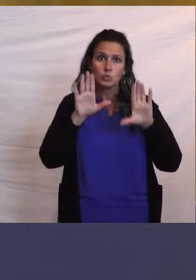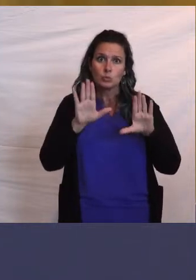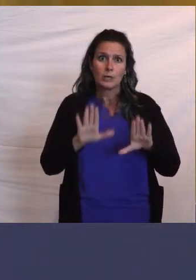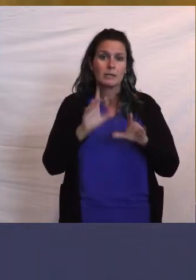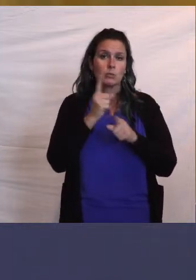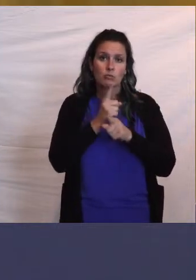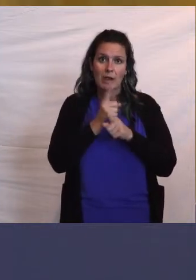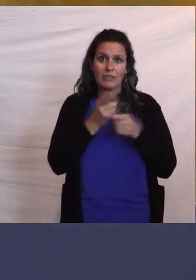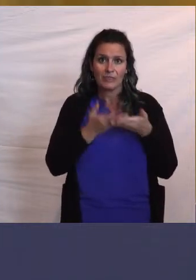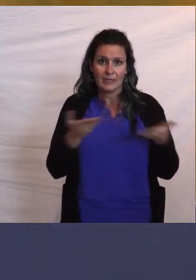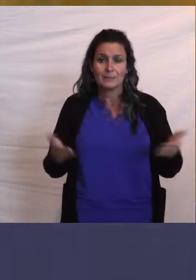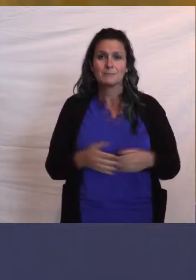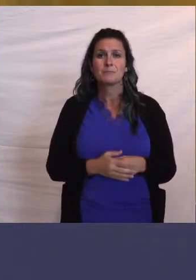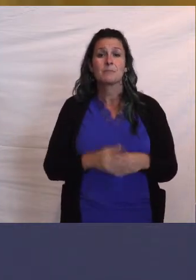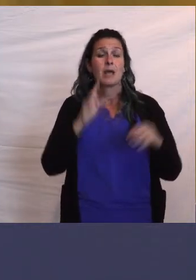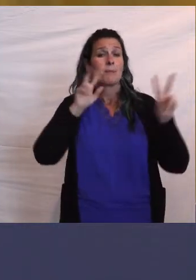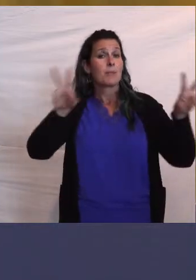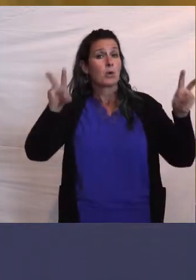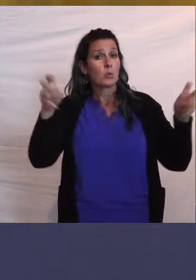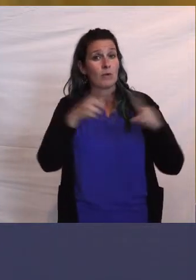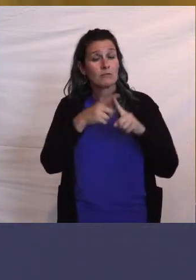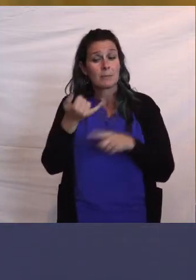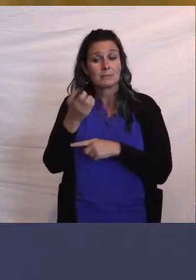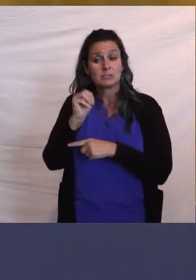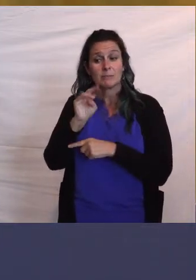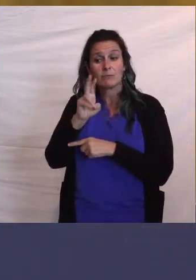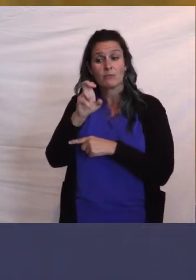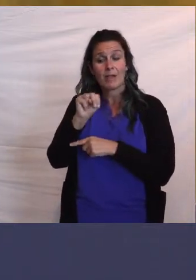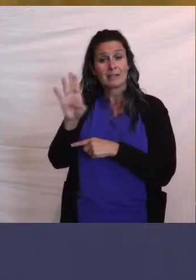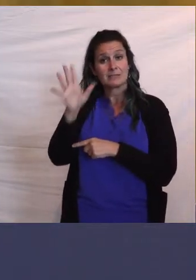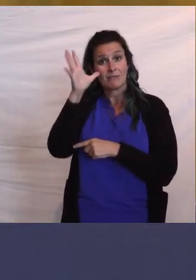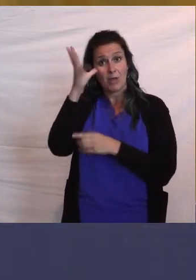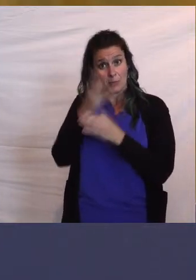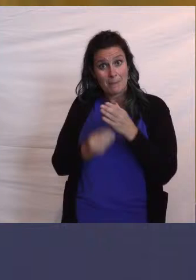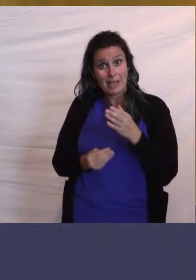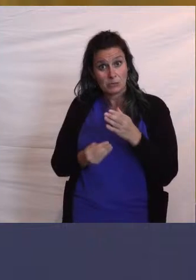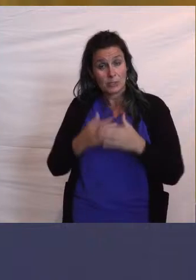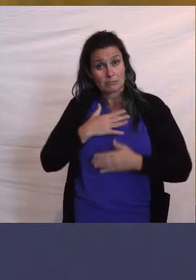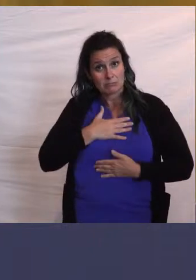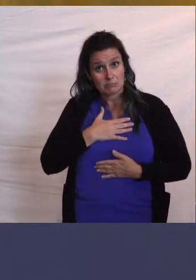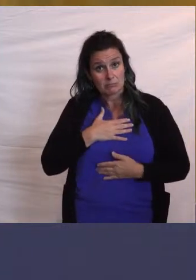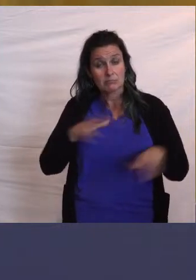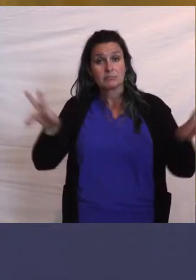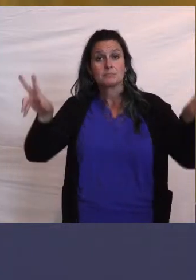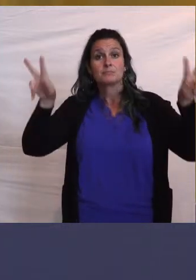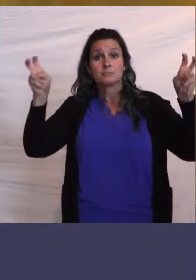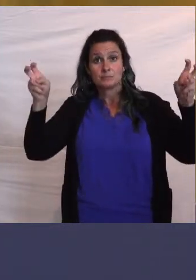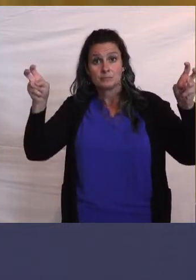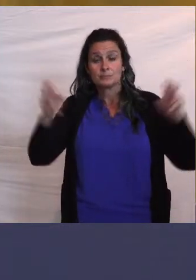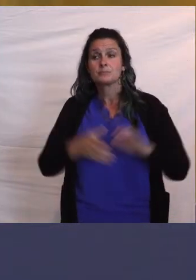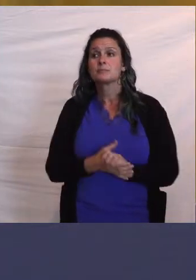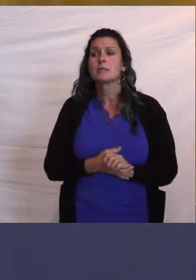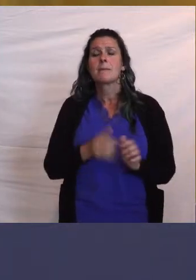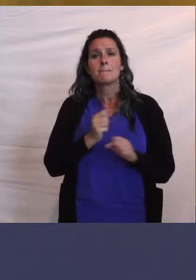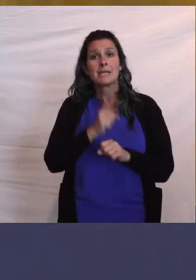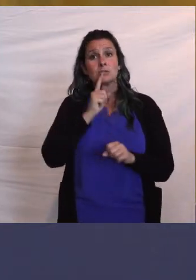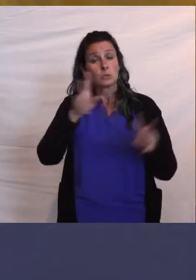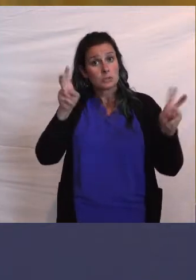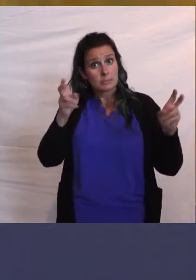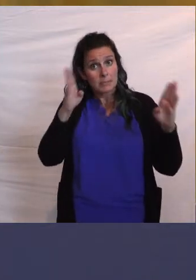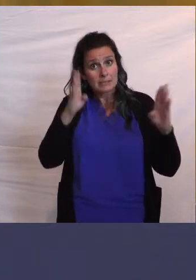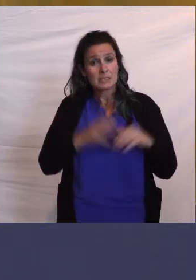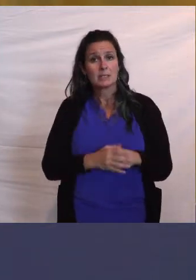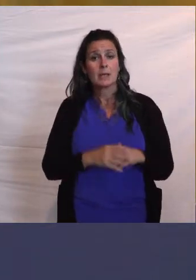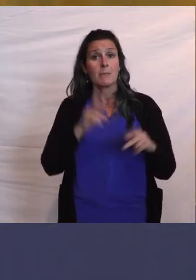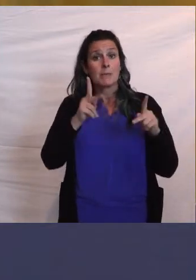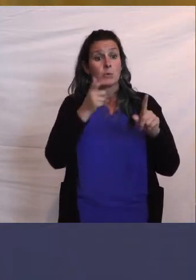you repeating a quote from Jim Franklin, who's lost his dad, John, who was a giant in Lakewood. And folks, make sure you hear this. People who